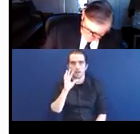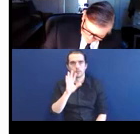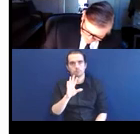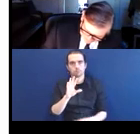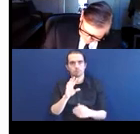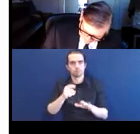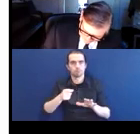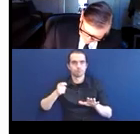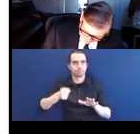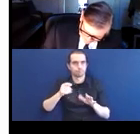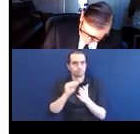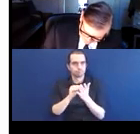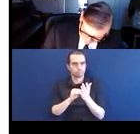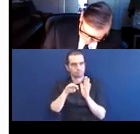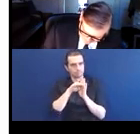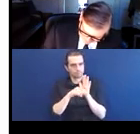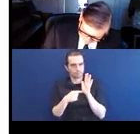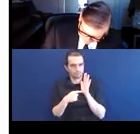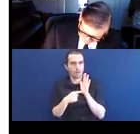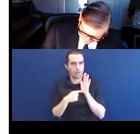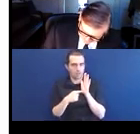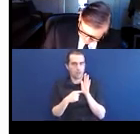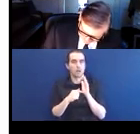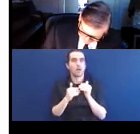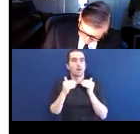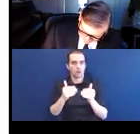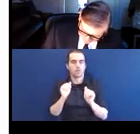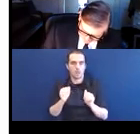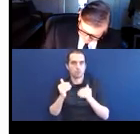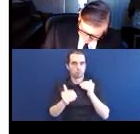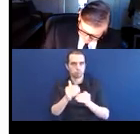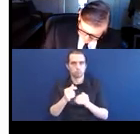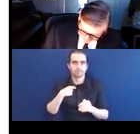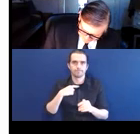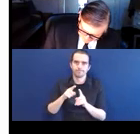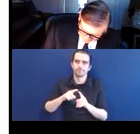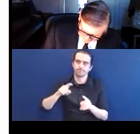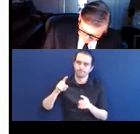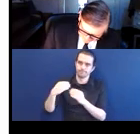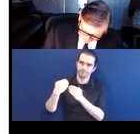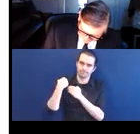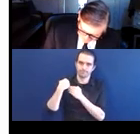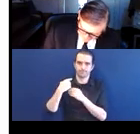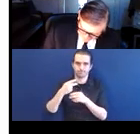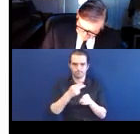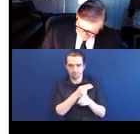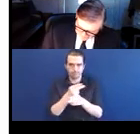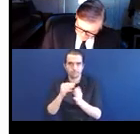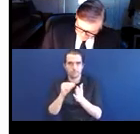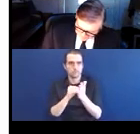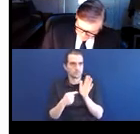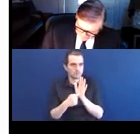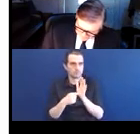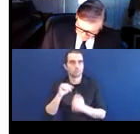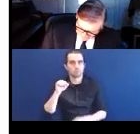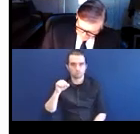these clauses and engage government through the minister responsible to issue the regulations. Mm-hmm. And the challenge has been with our